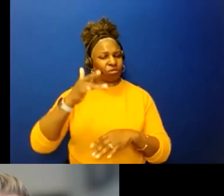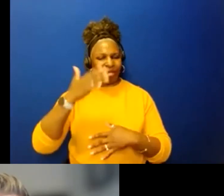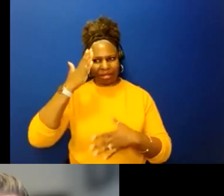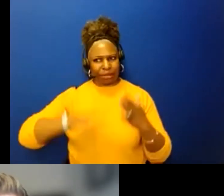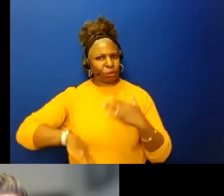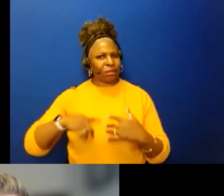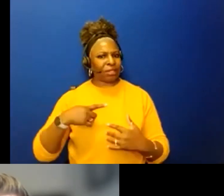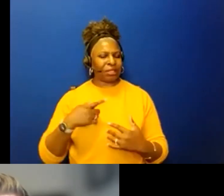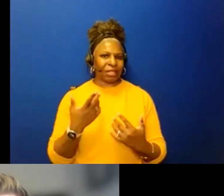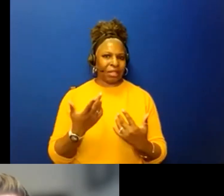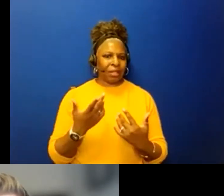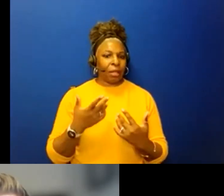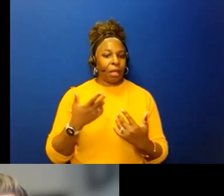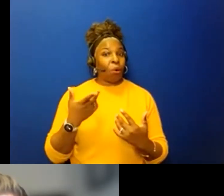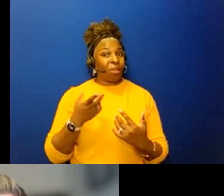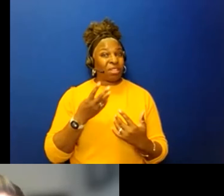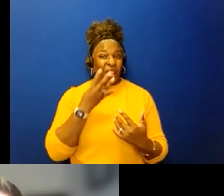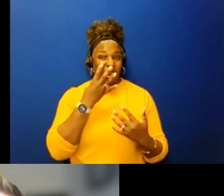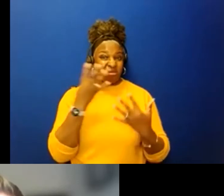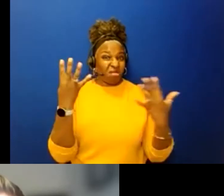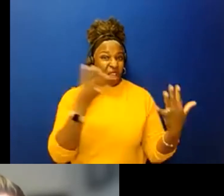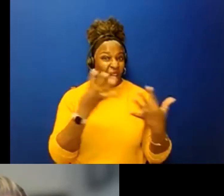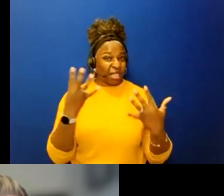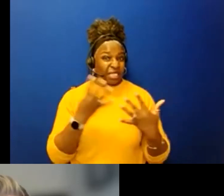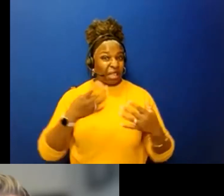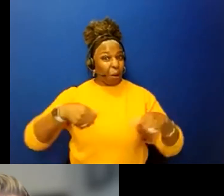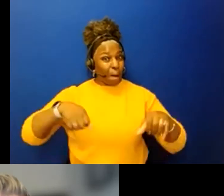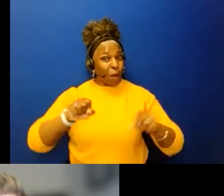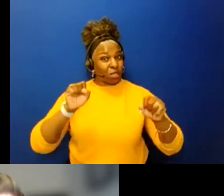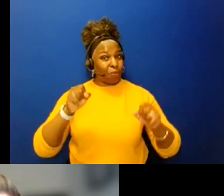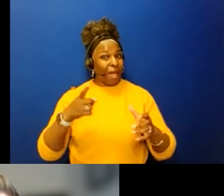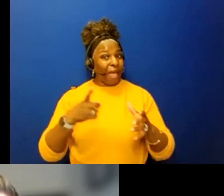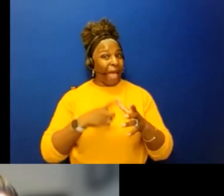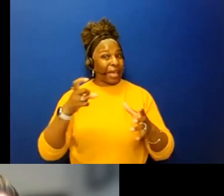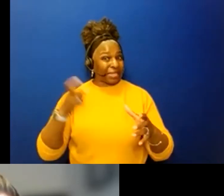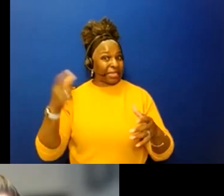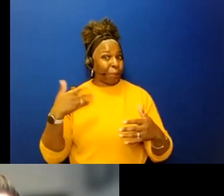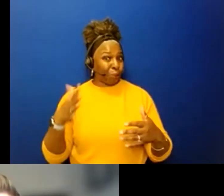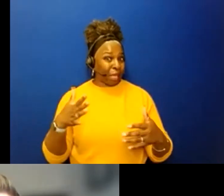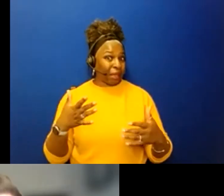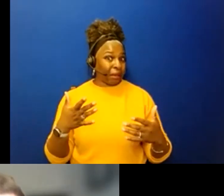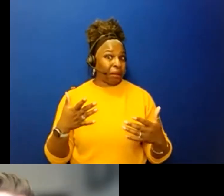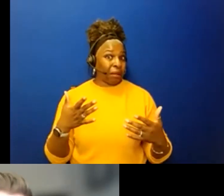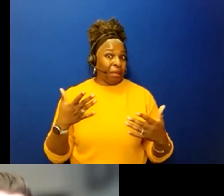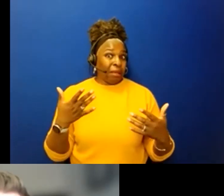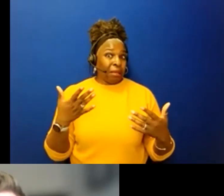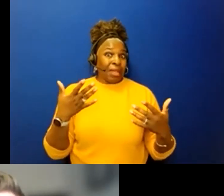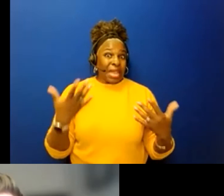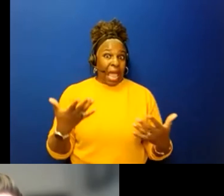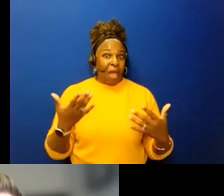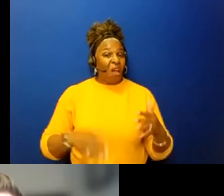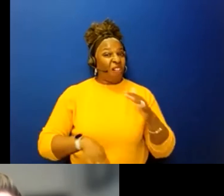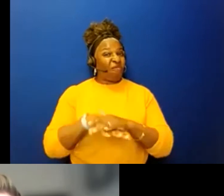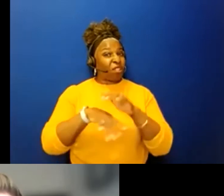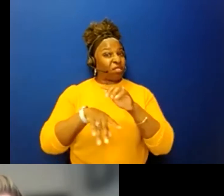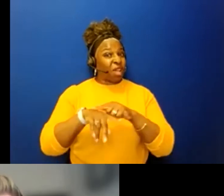I had a motorbike accident when I was 19, and I started being a full-time wheelchair user then. And when I look back now, I